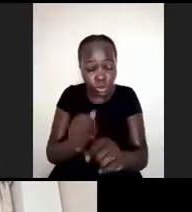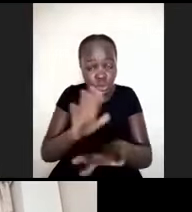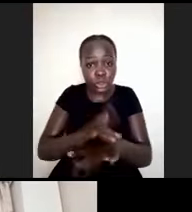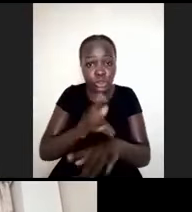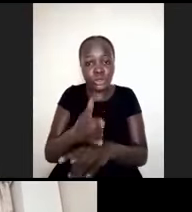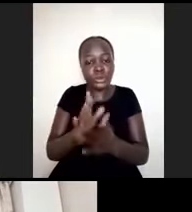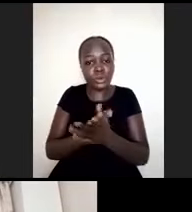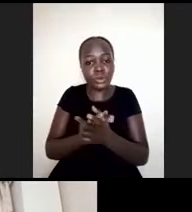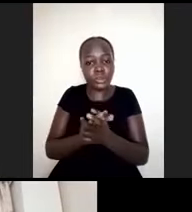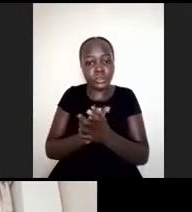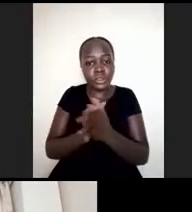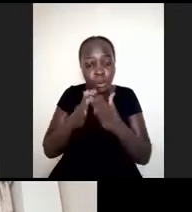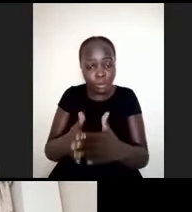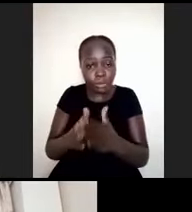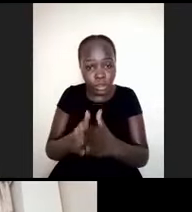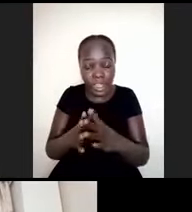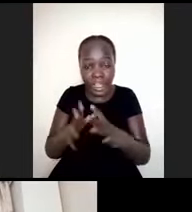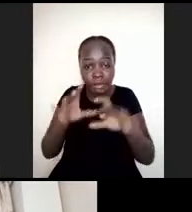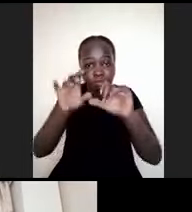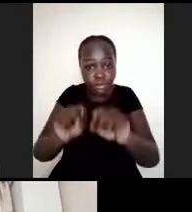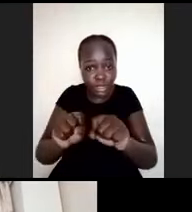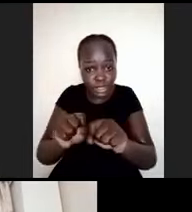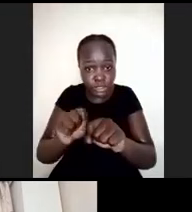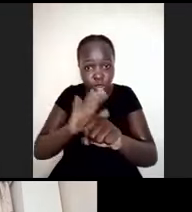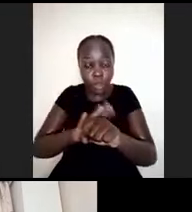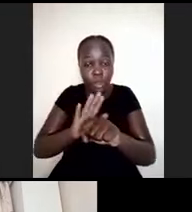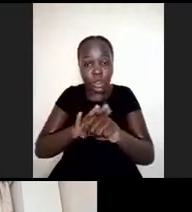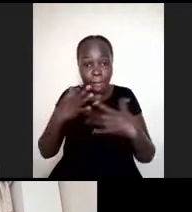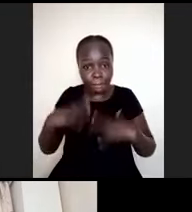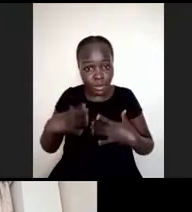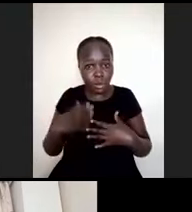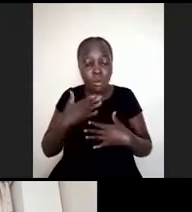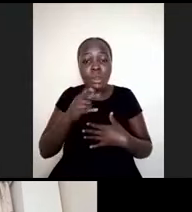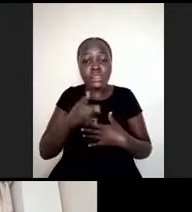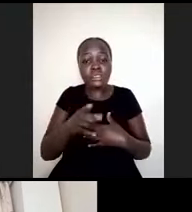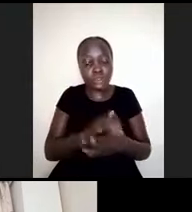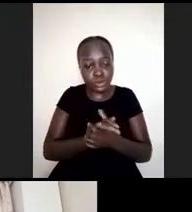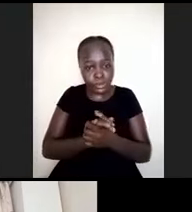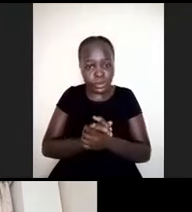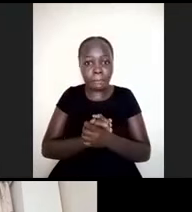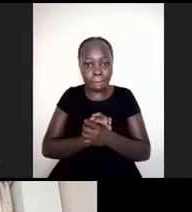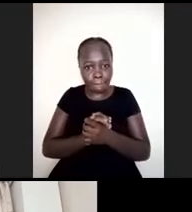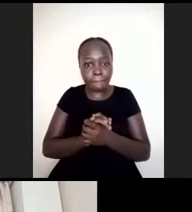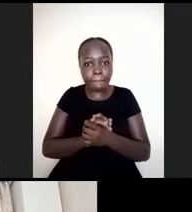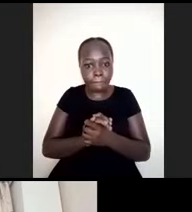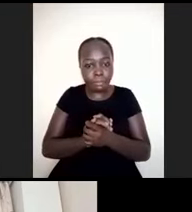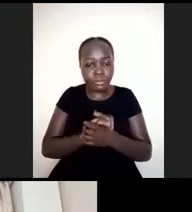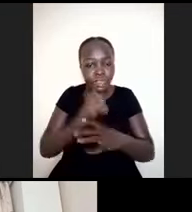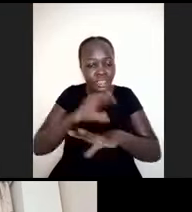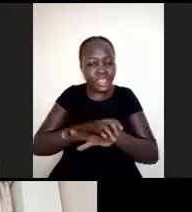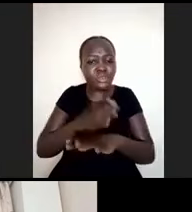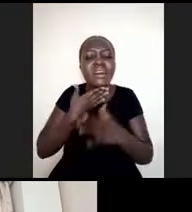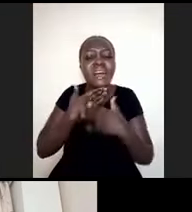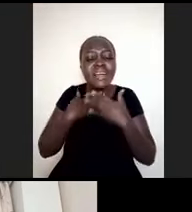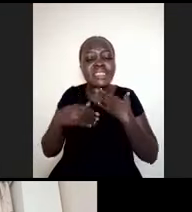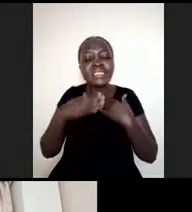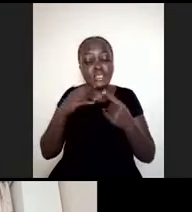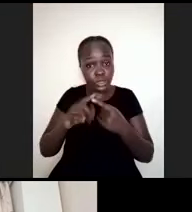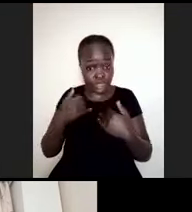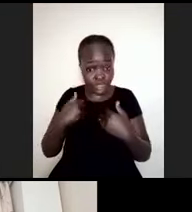Pornography preys on its victims. It wants you to get addicted to it because it has a form